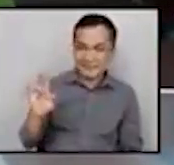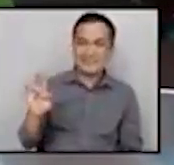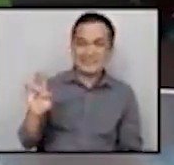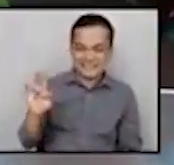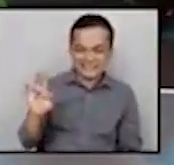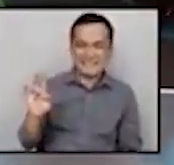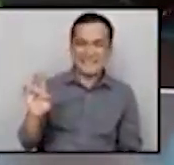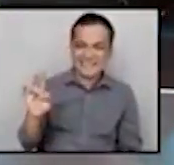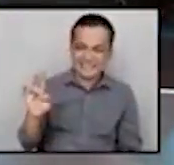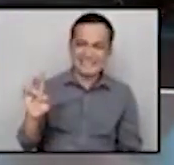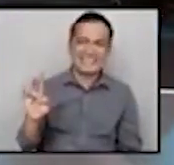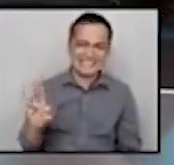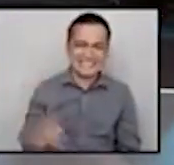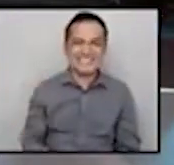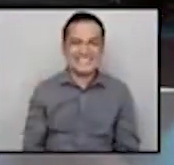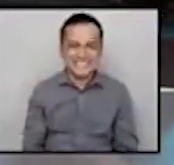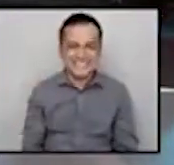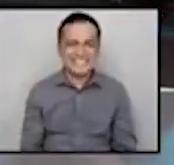17.